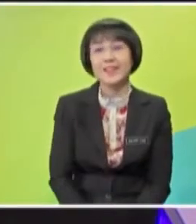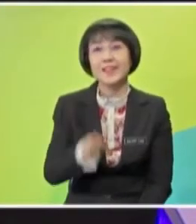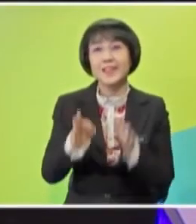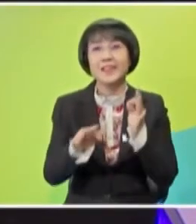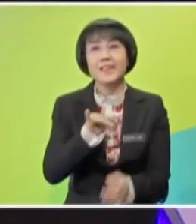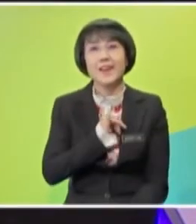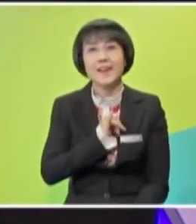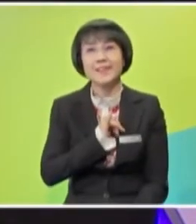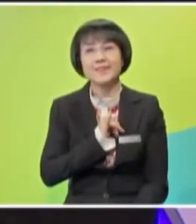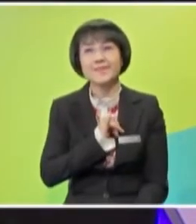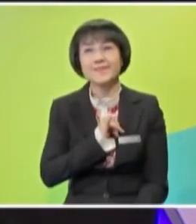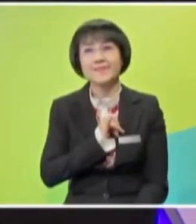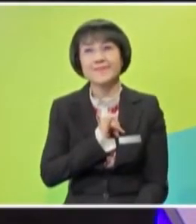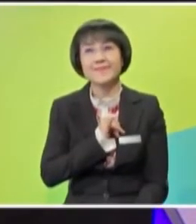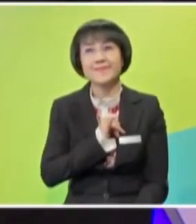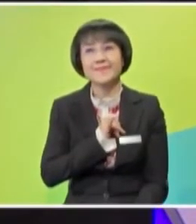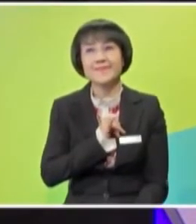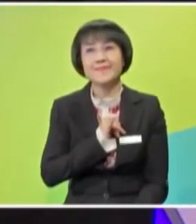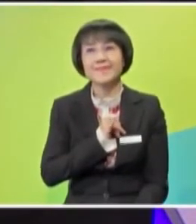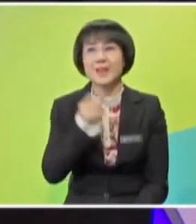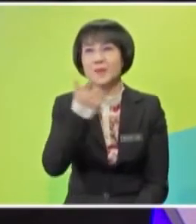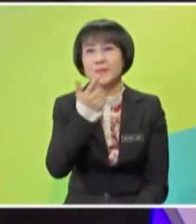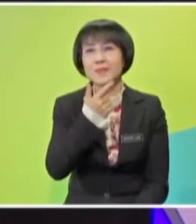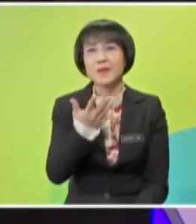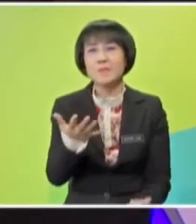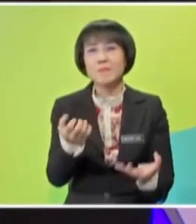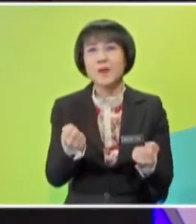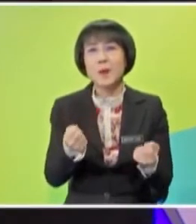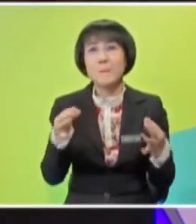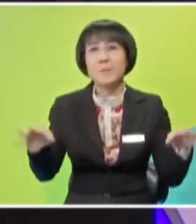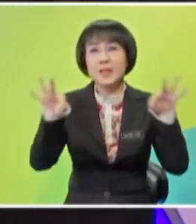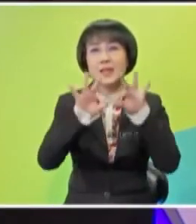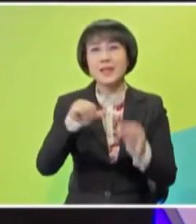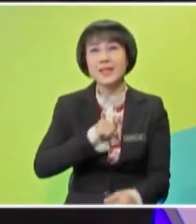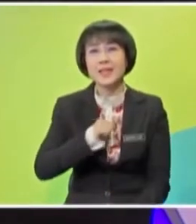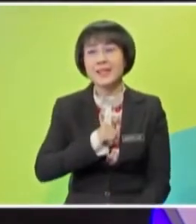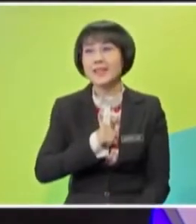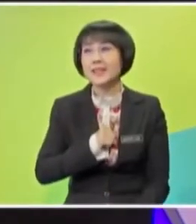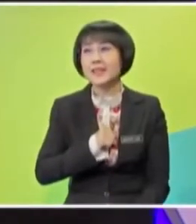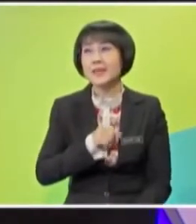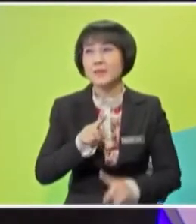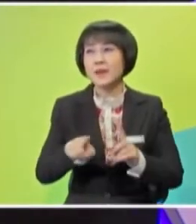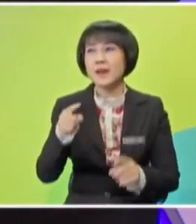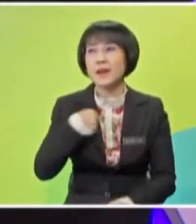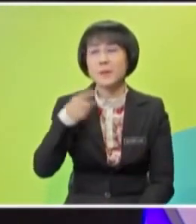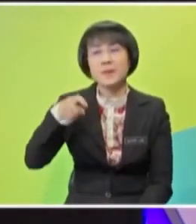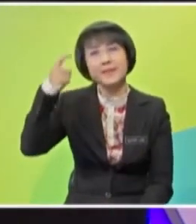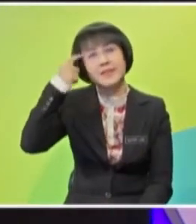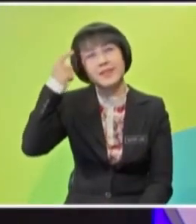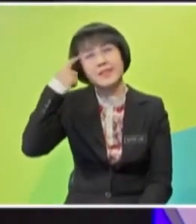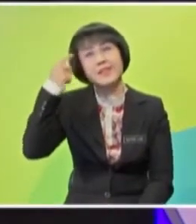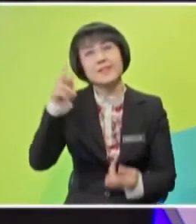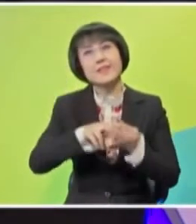I don't want to be selfish as well, because yes, I need to consider the relationship that I have